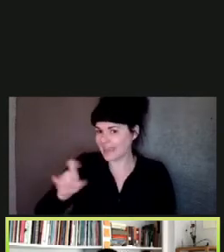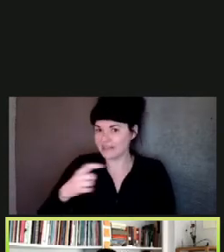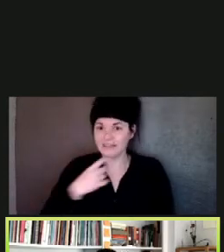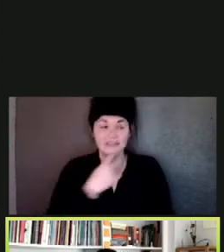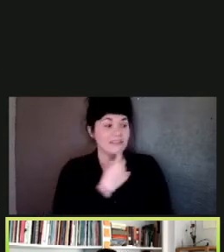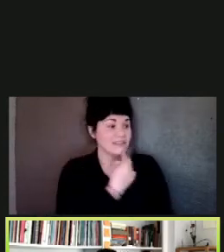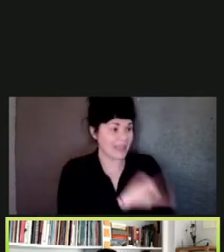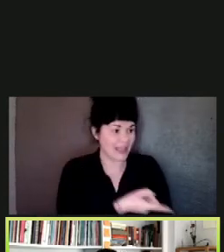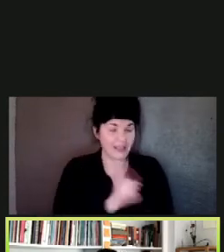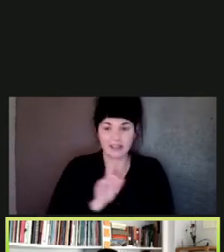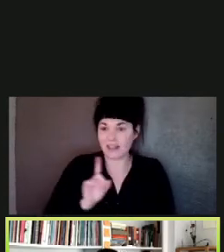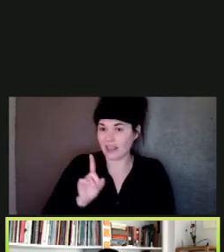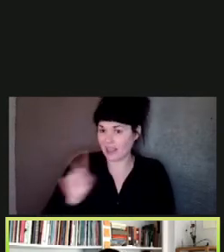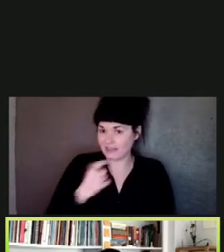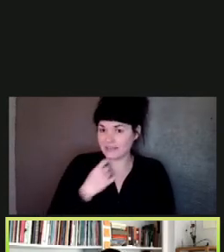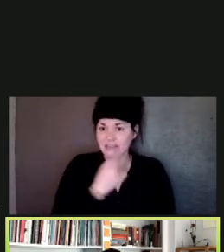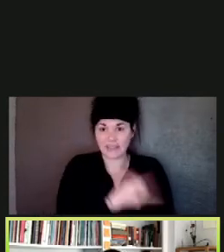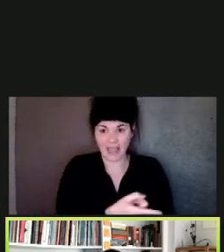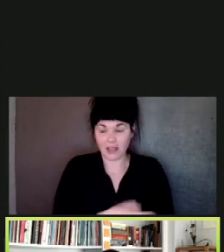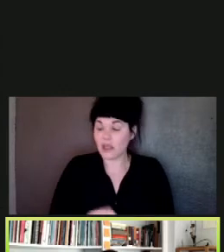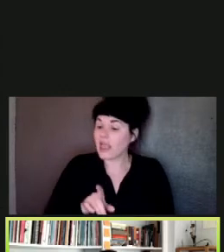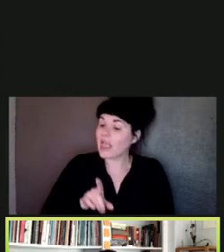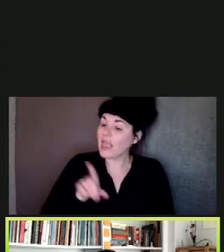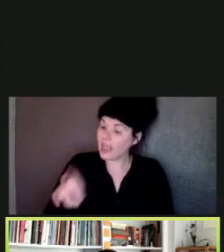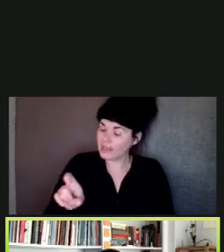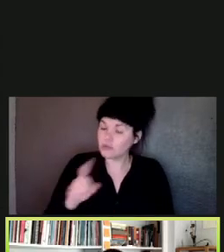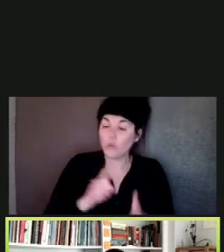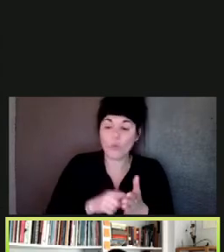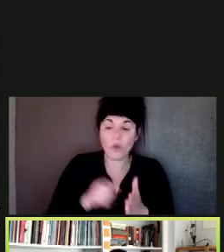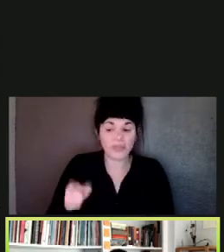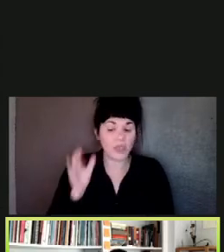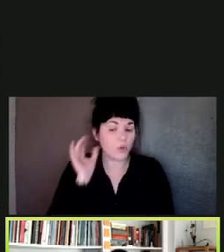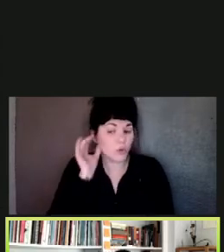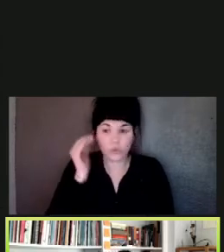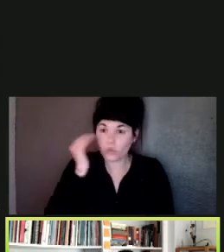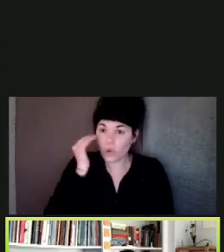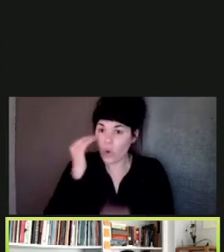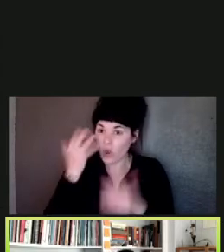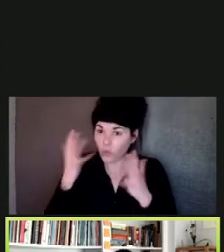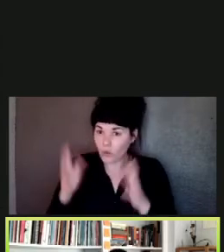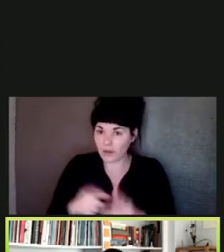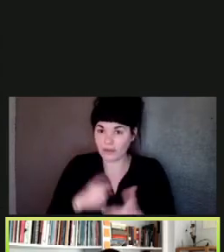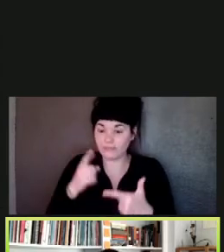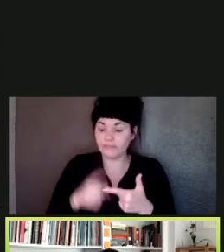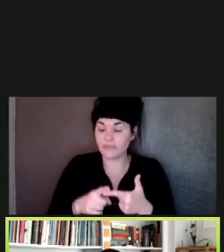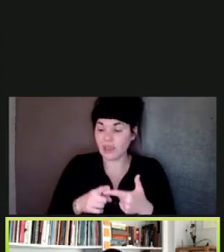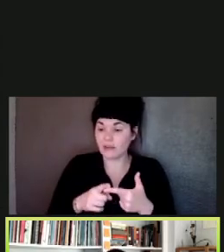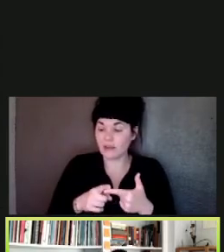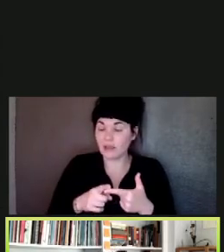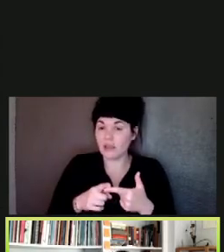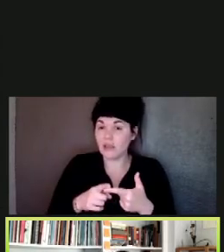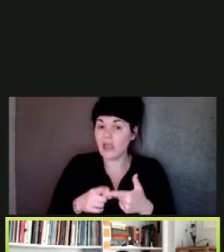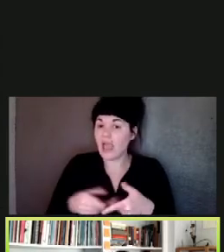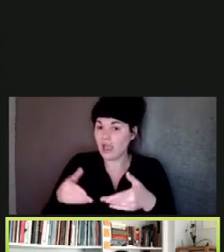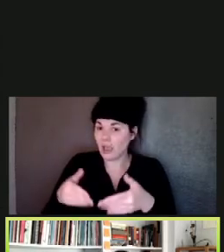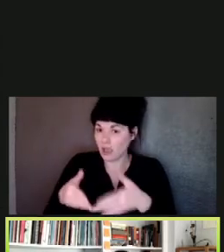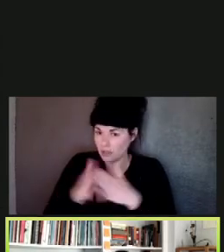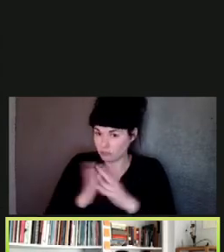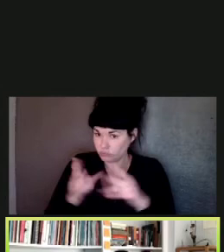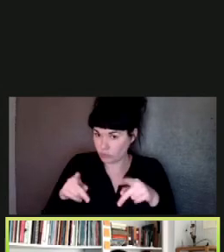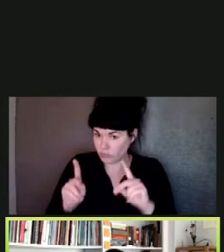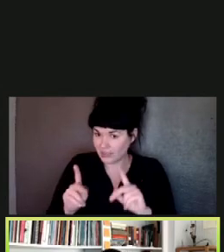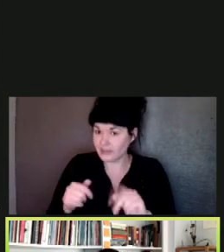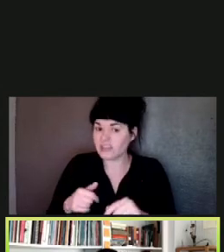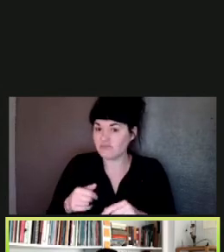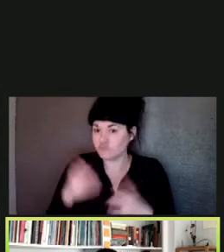they already have heard or know, ask permission and then share information, the telling part, and then ask people what